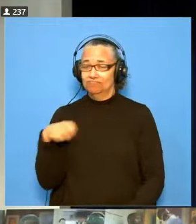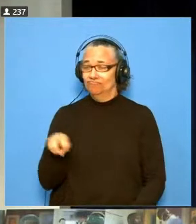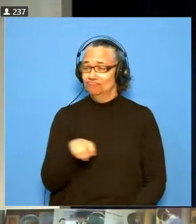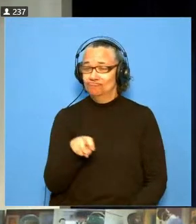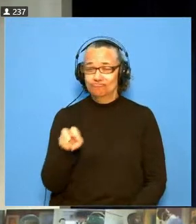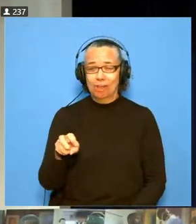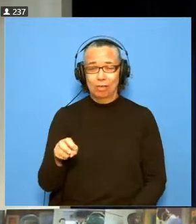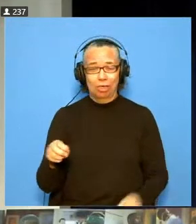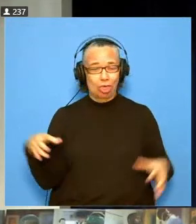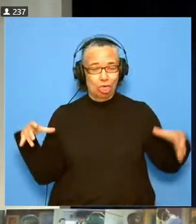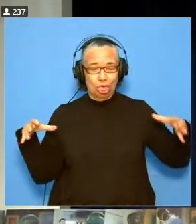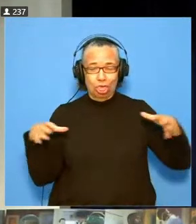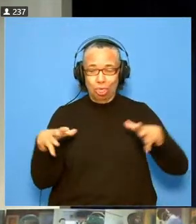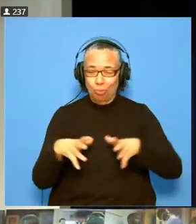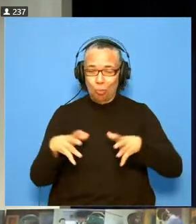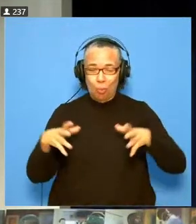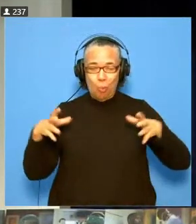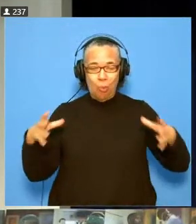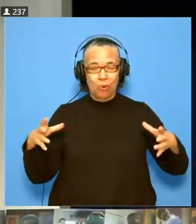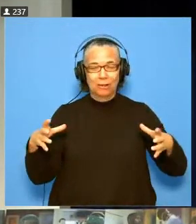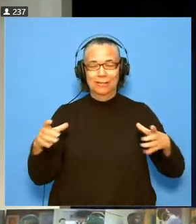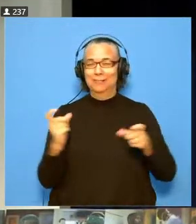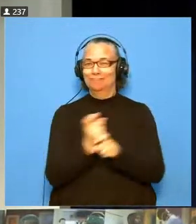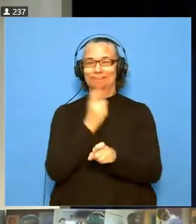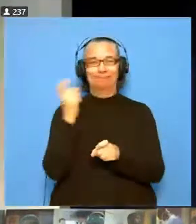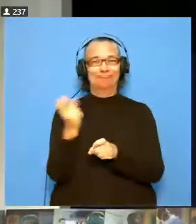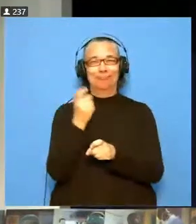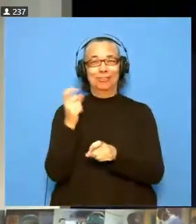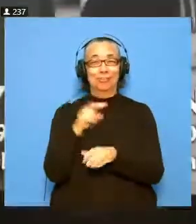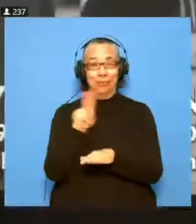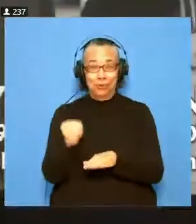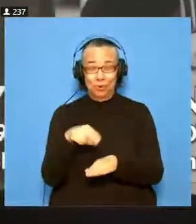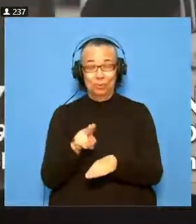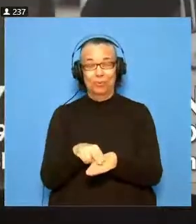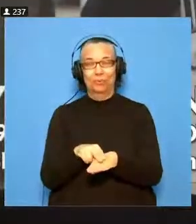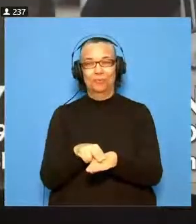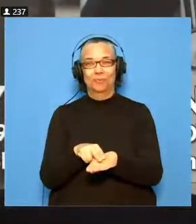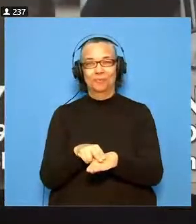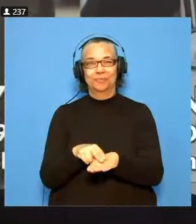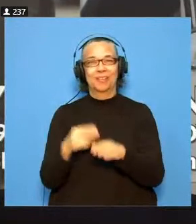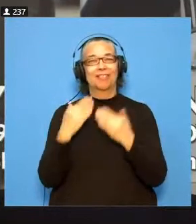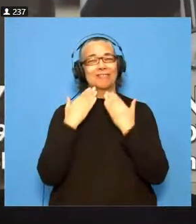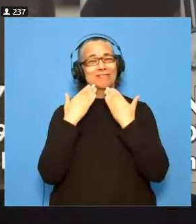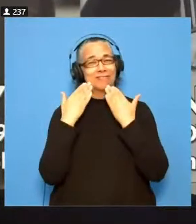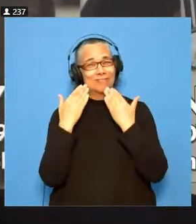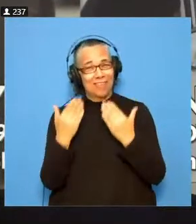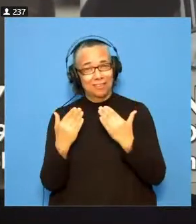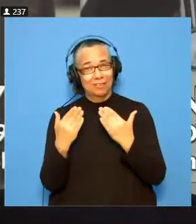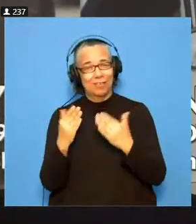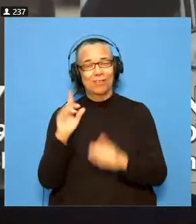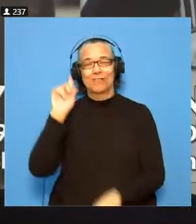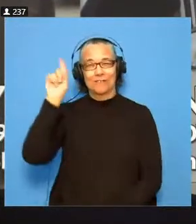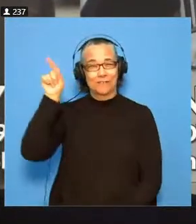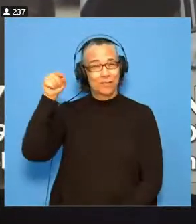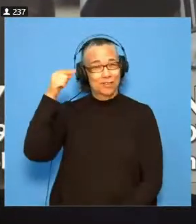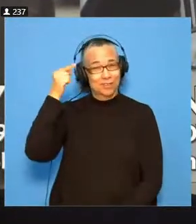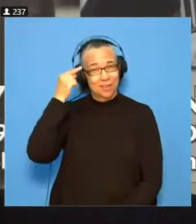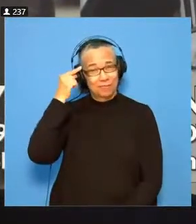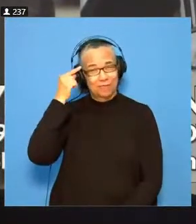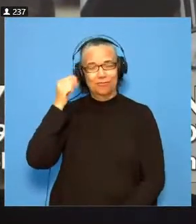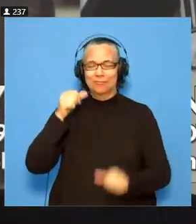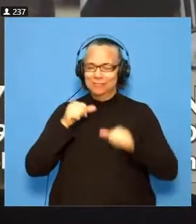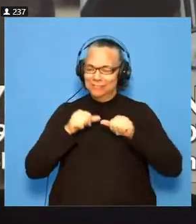large groups, and not being able to celebrate as we normally do. Thank you on behalf of your government for your